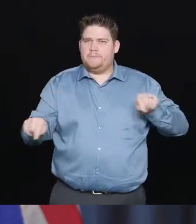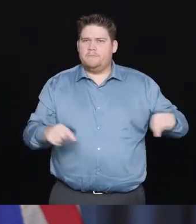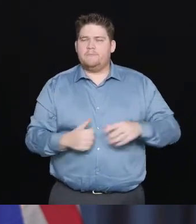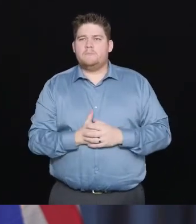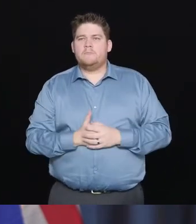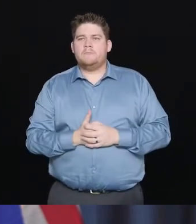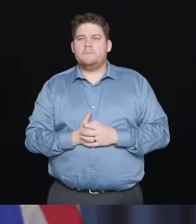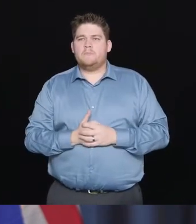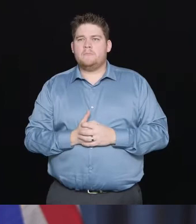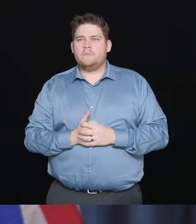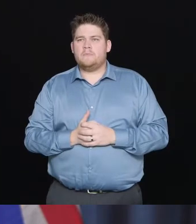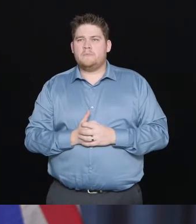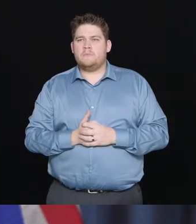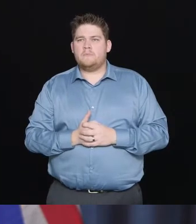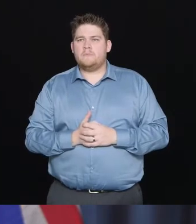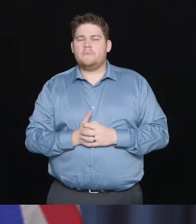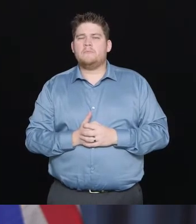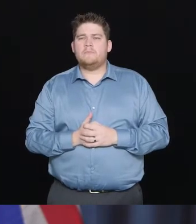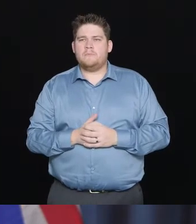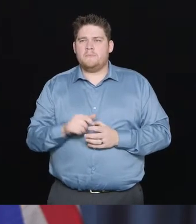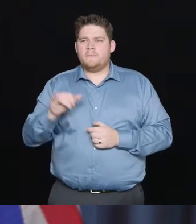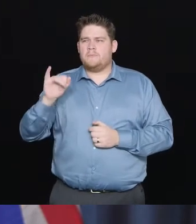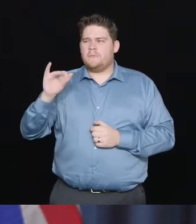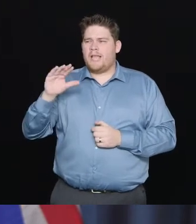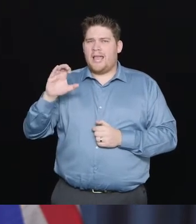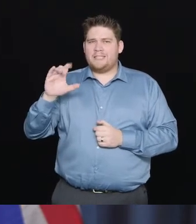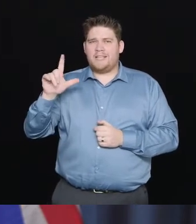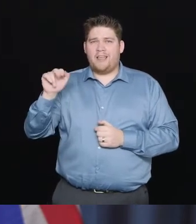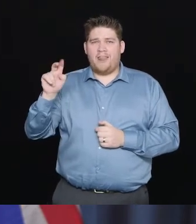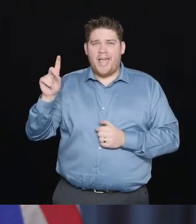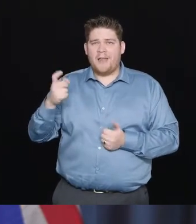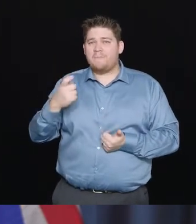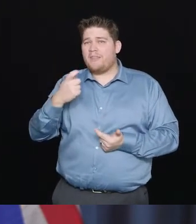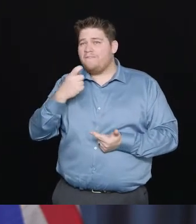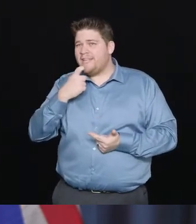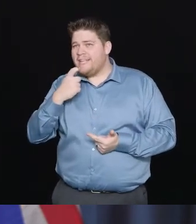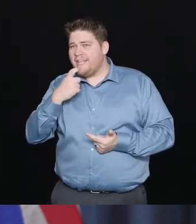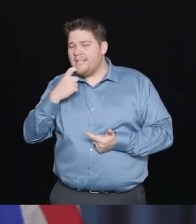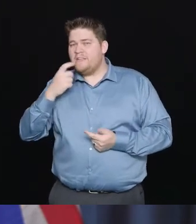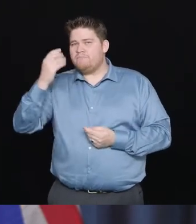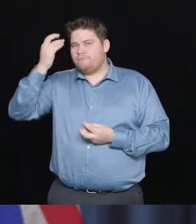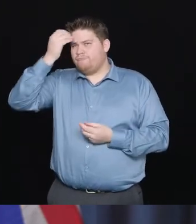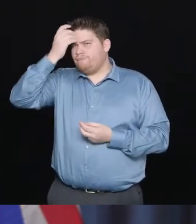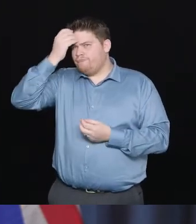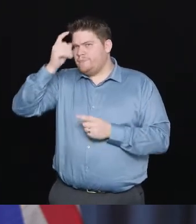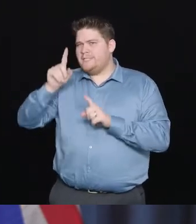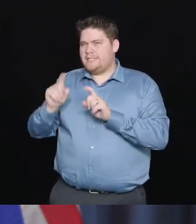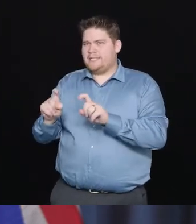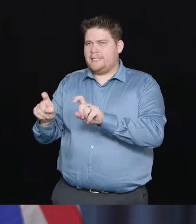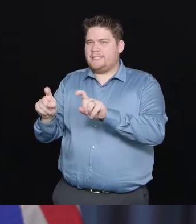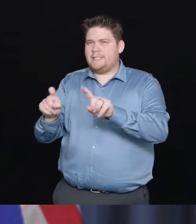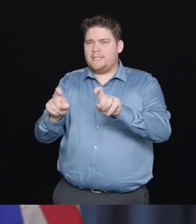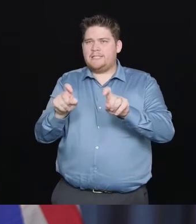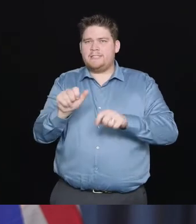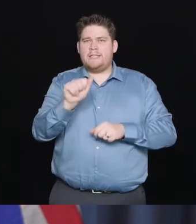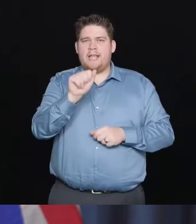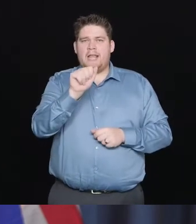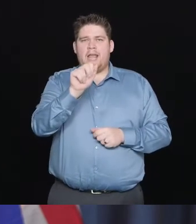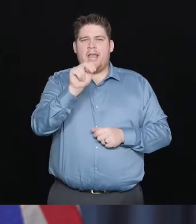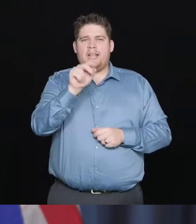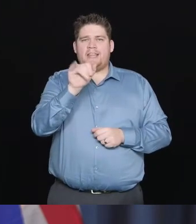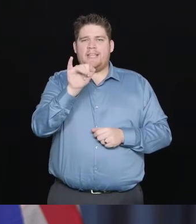broad antibody testing as well. We have a research program that we've already started with the BC